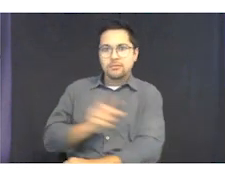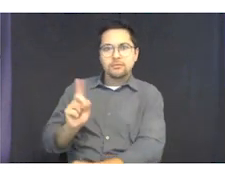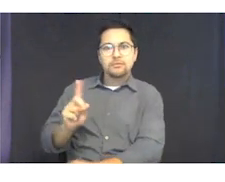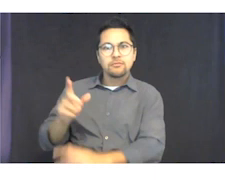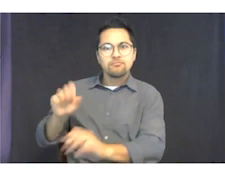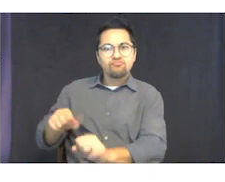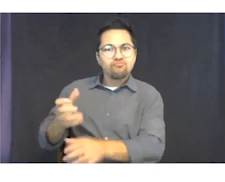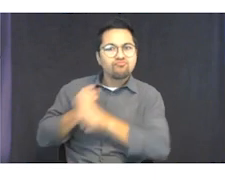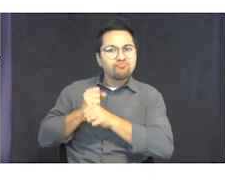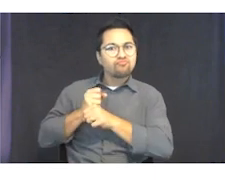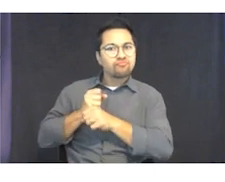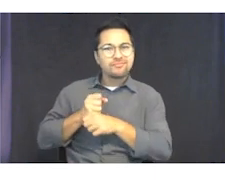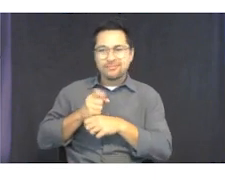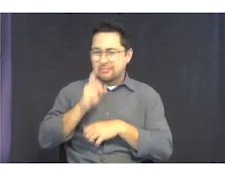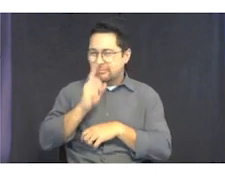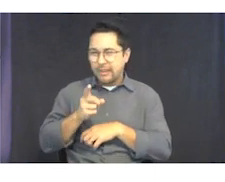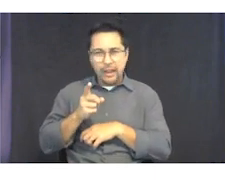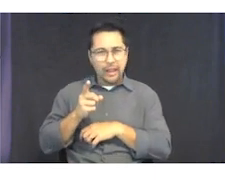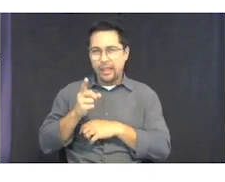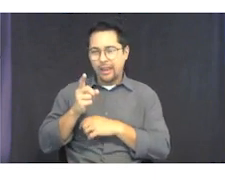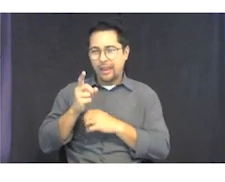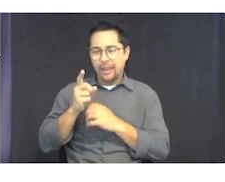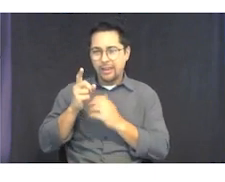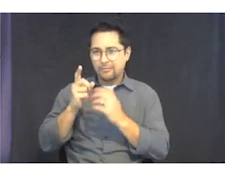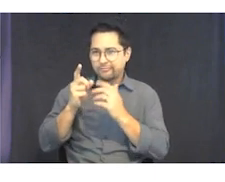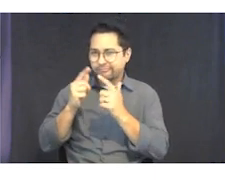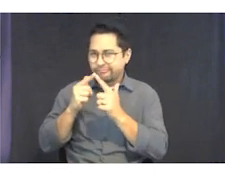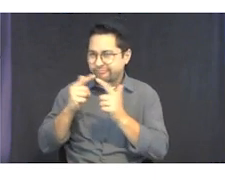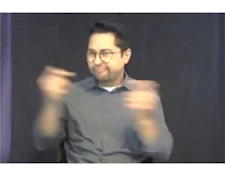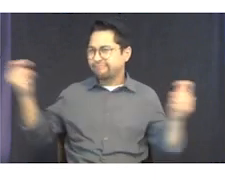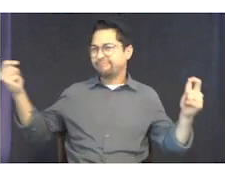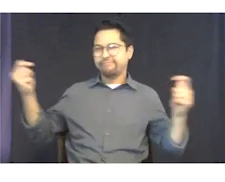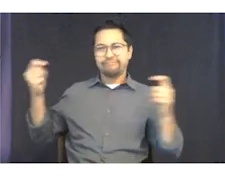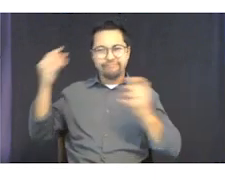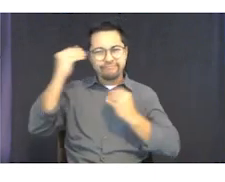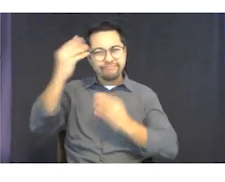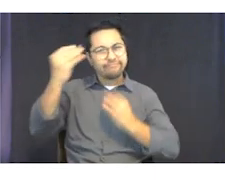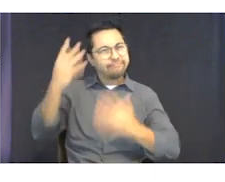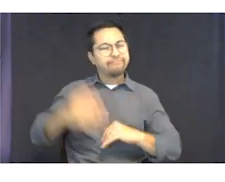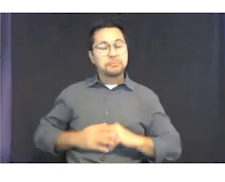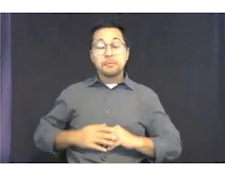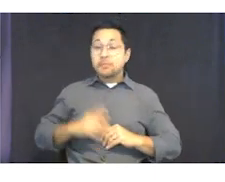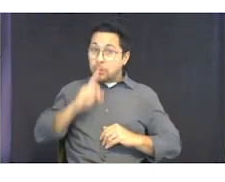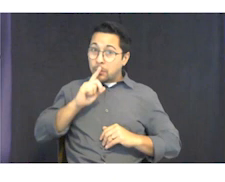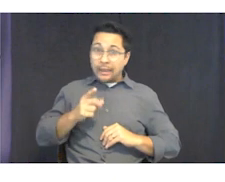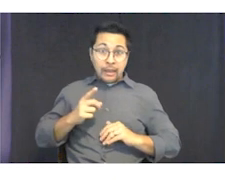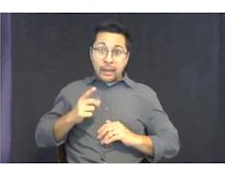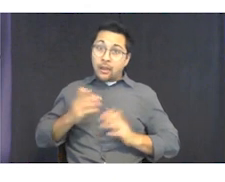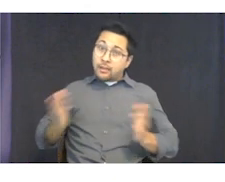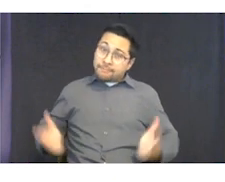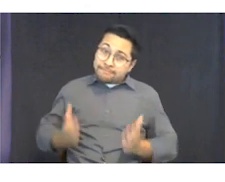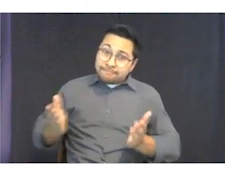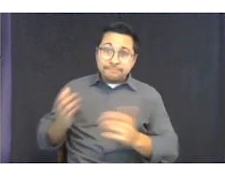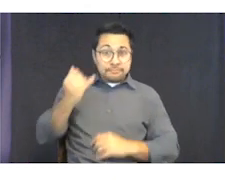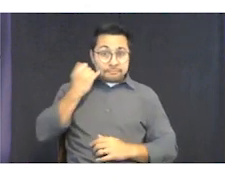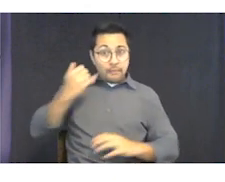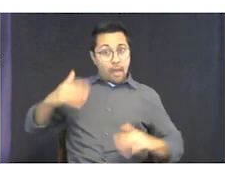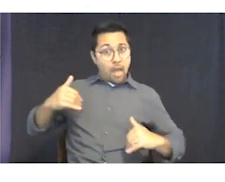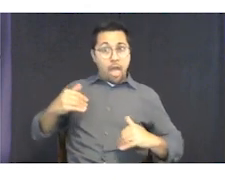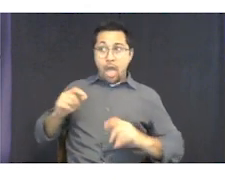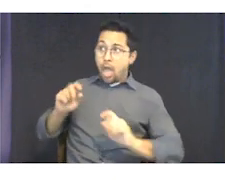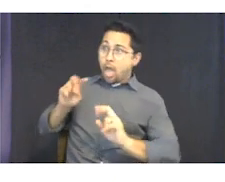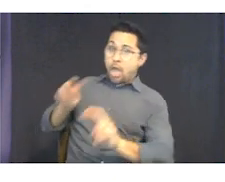and everything in between. I encourage you to, if you haven't recently looked at